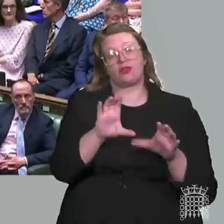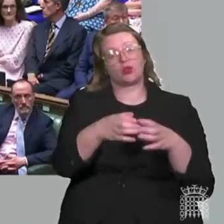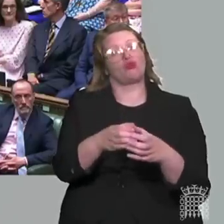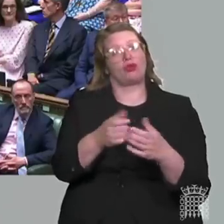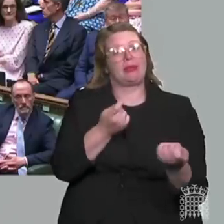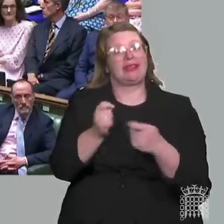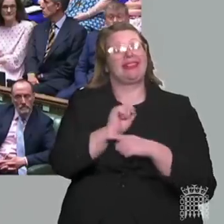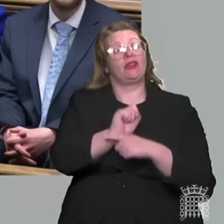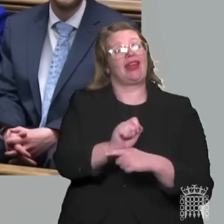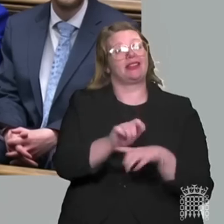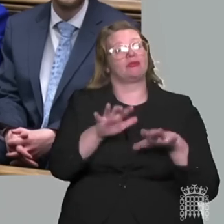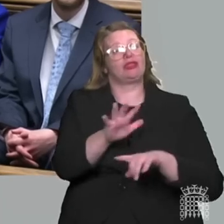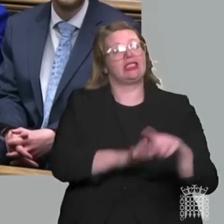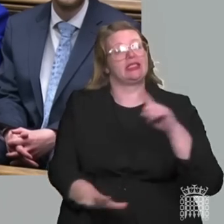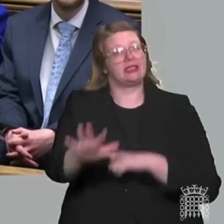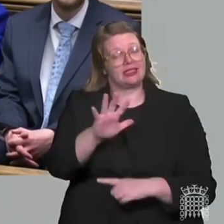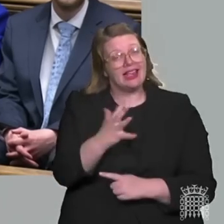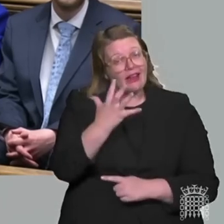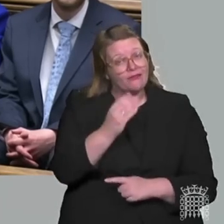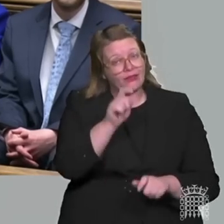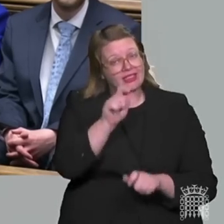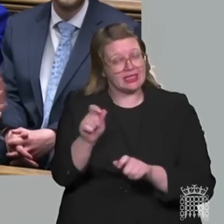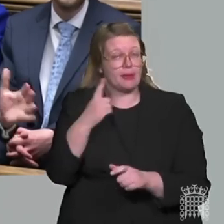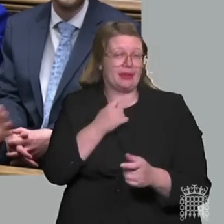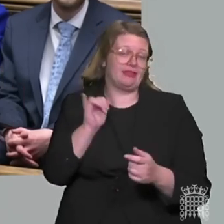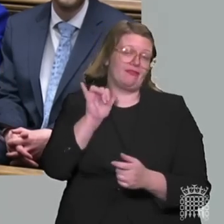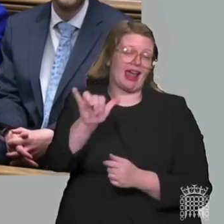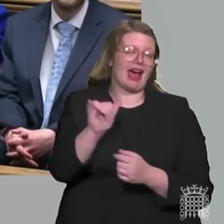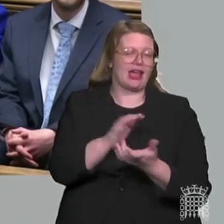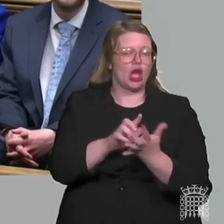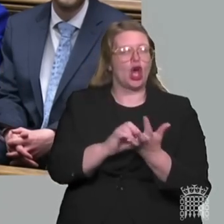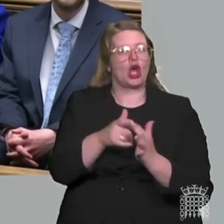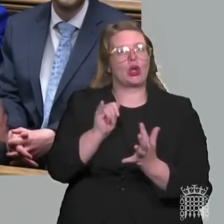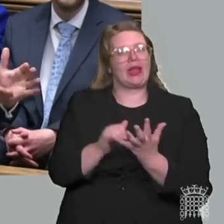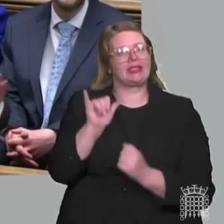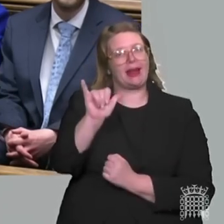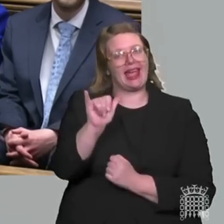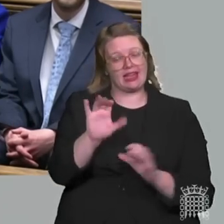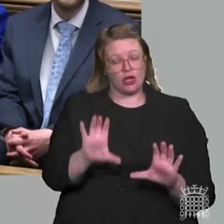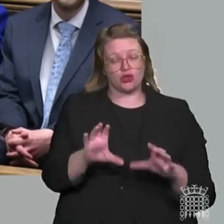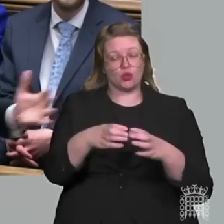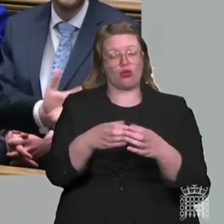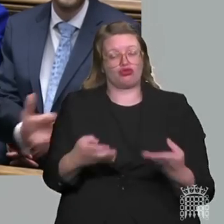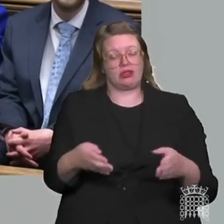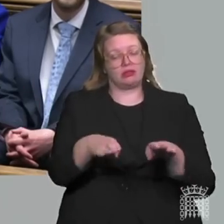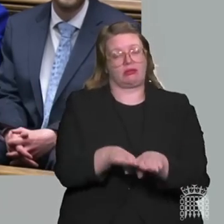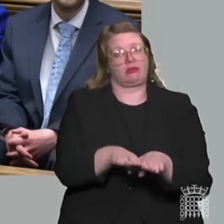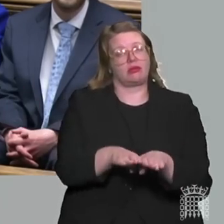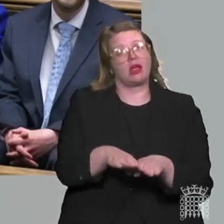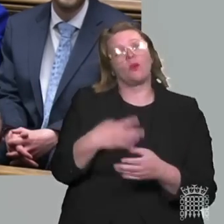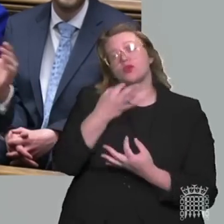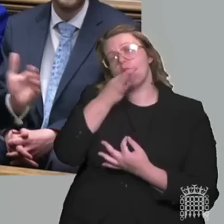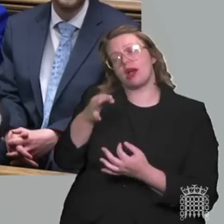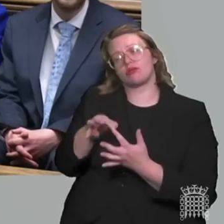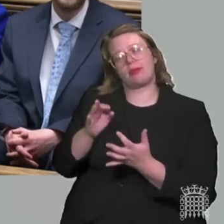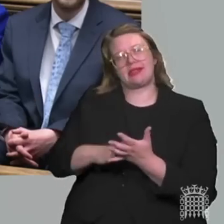including over 50 operating the legendary Hercules. Now, as the squadron stands down, would my right honourable friend join the whole House